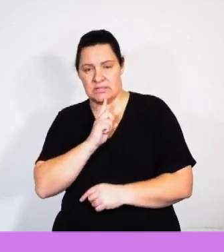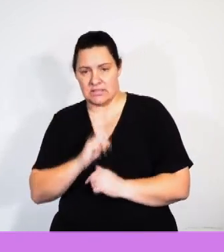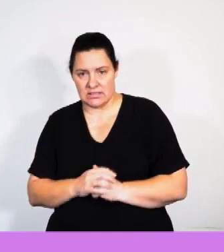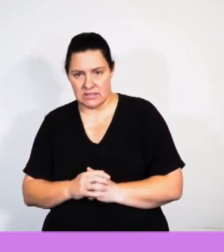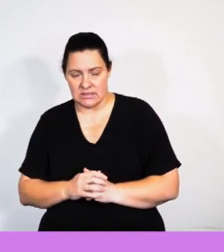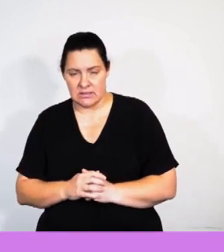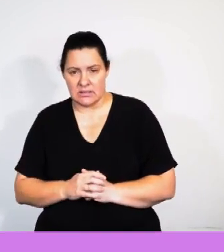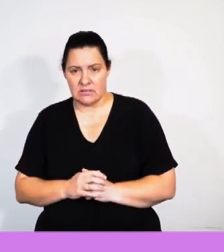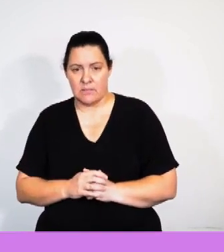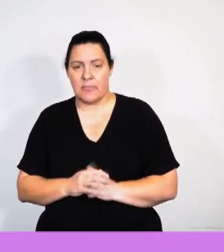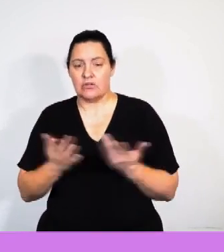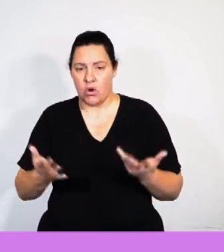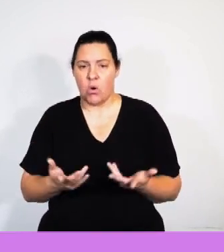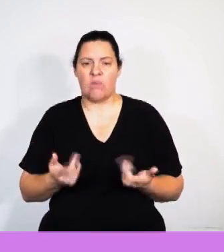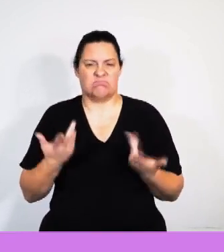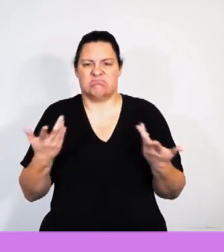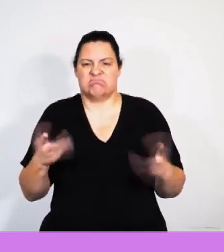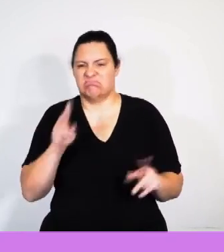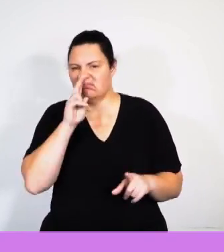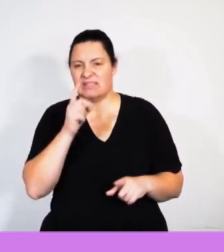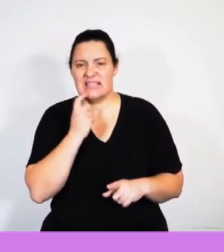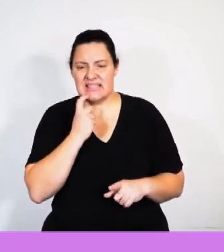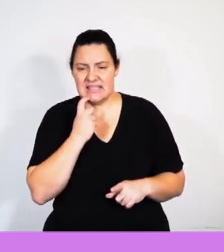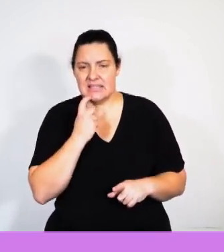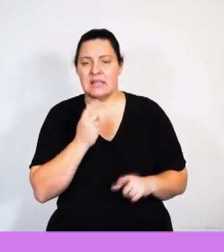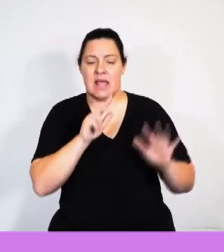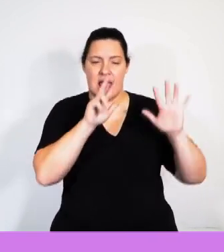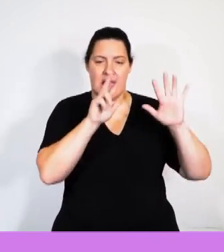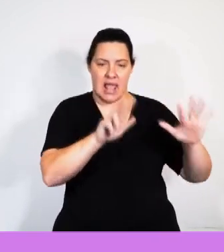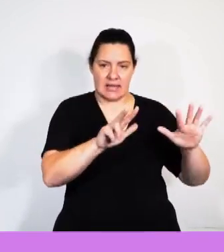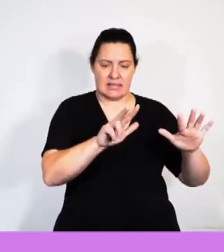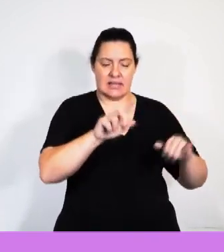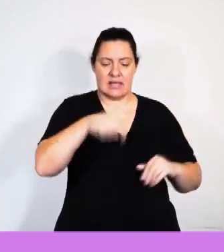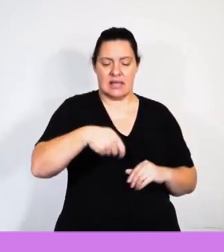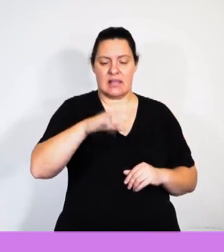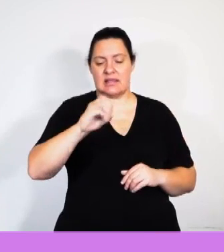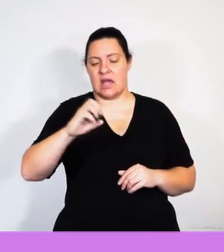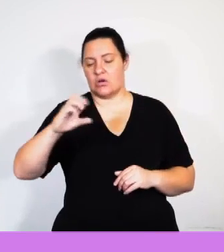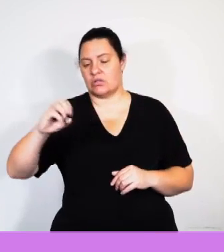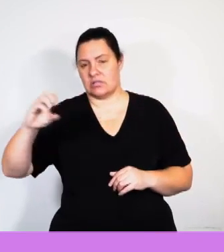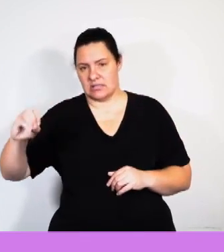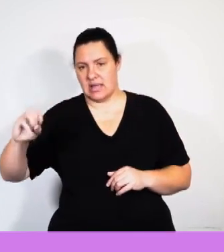1,000. And then this one is quite obvious. It will be 8,000